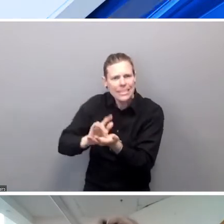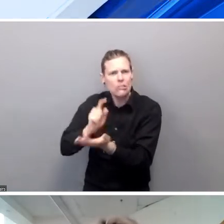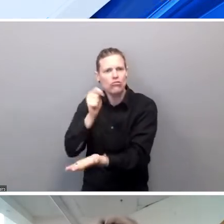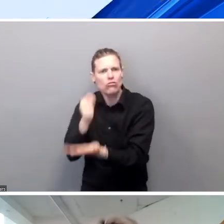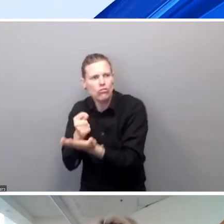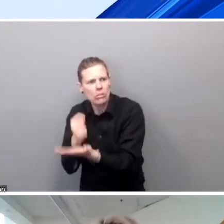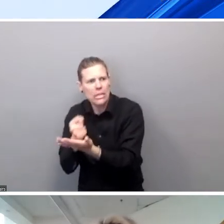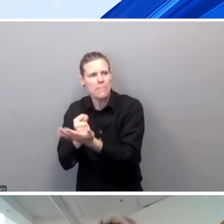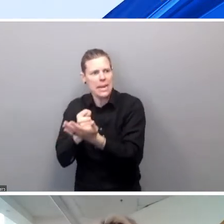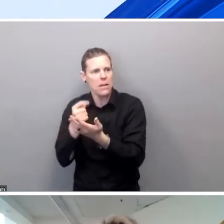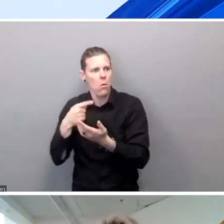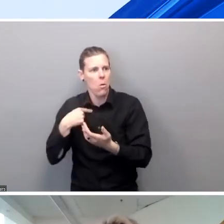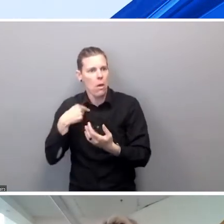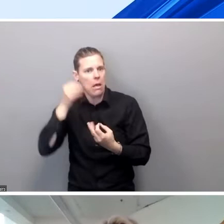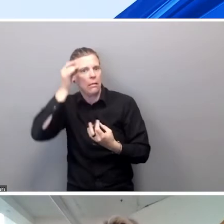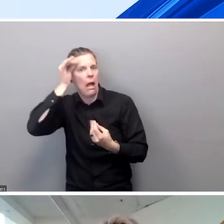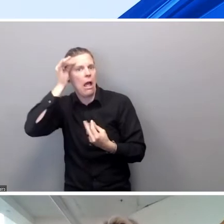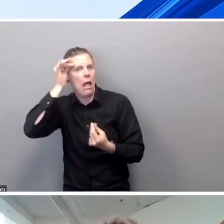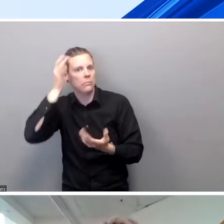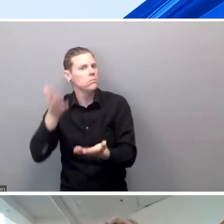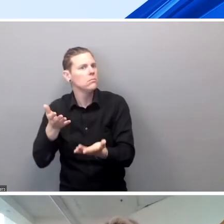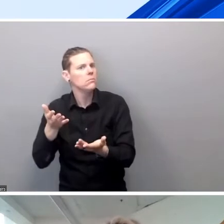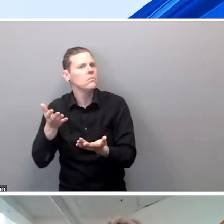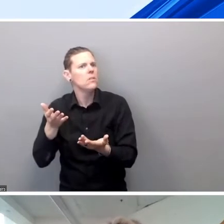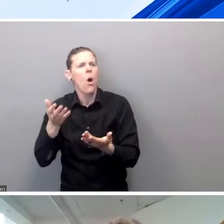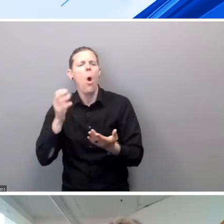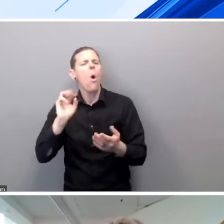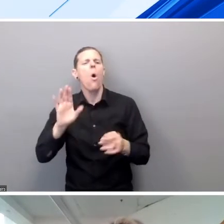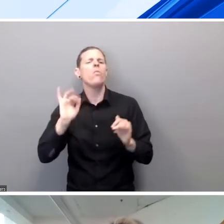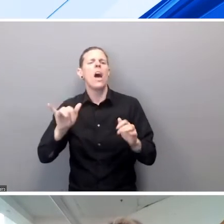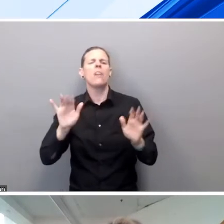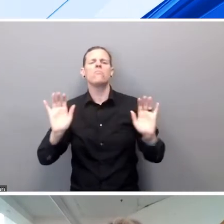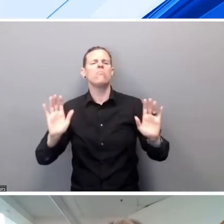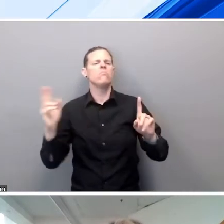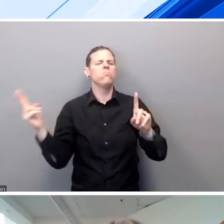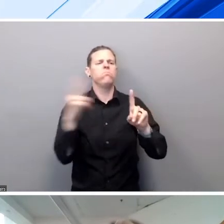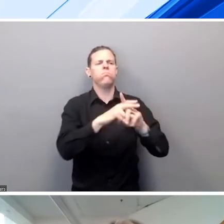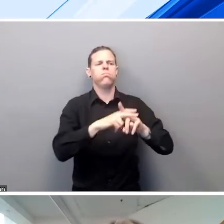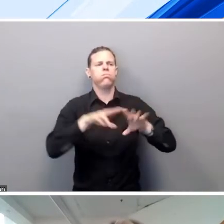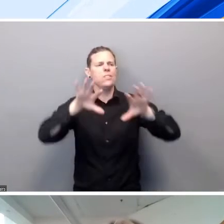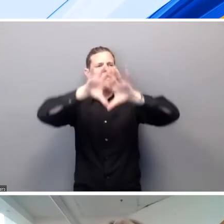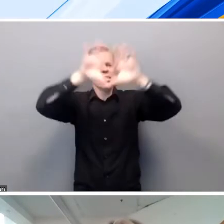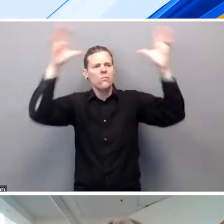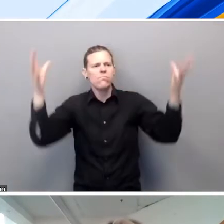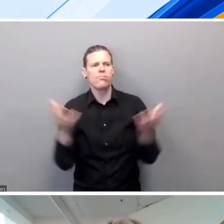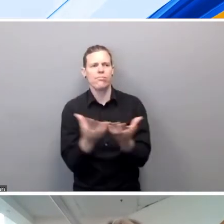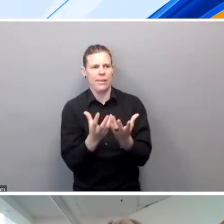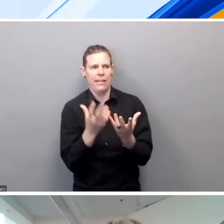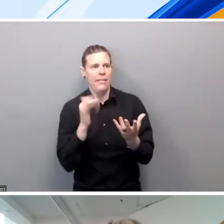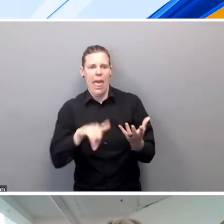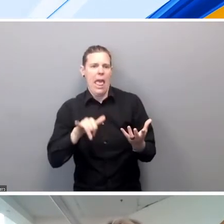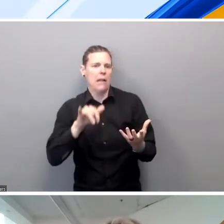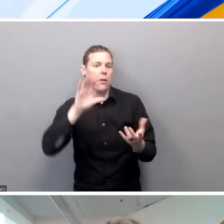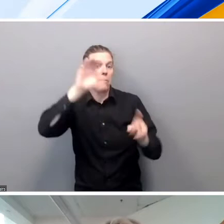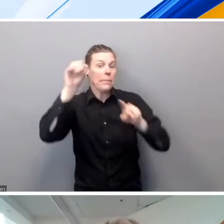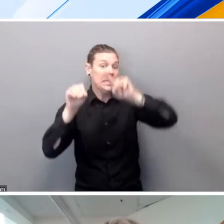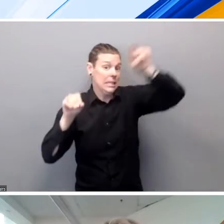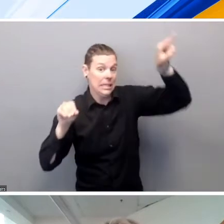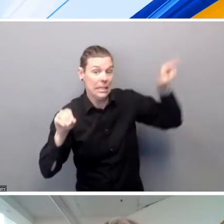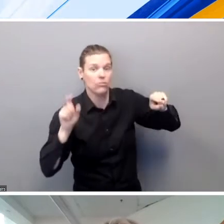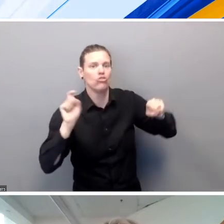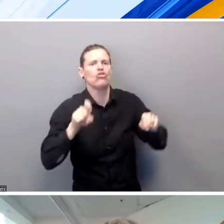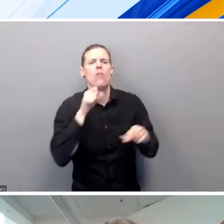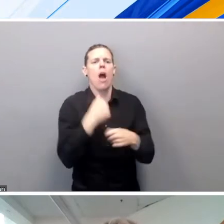thinking of when you say this, or is it just a global? No manufacturer should be able to retain any